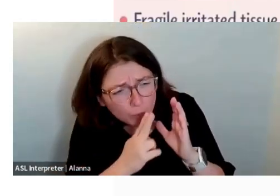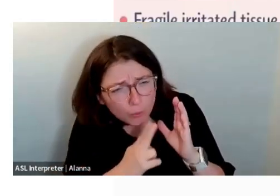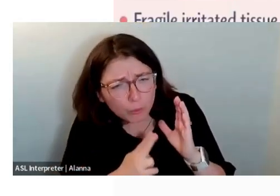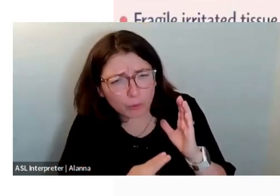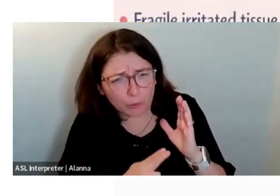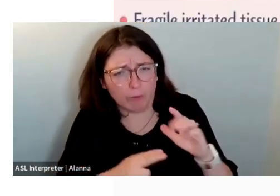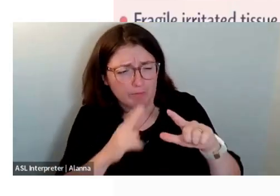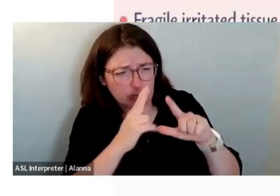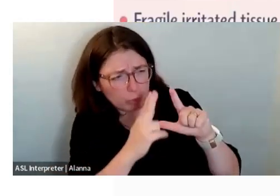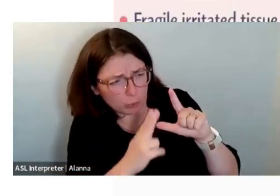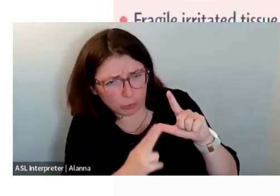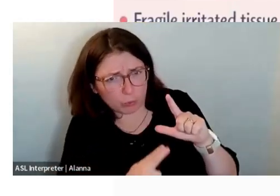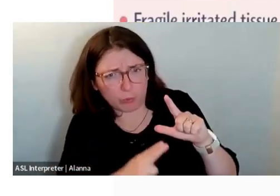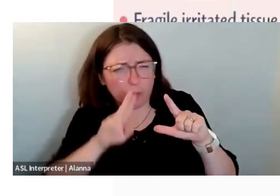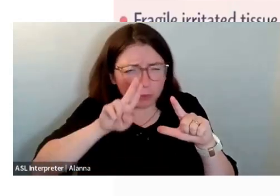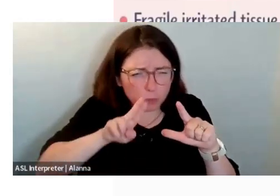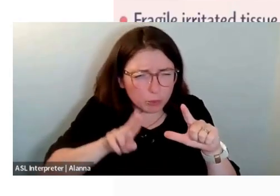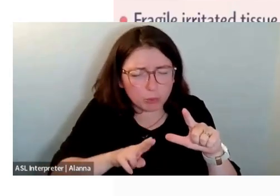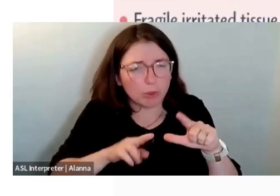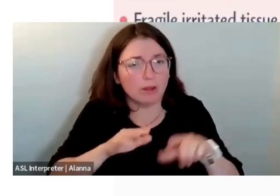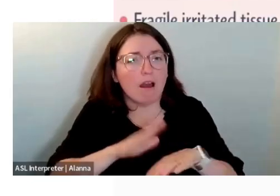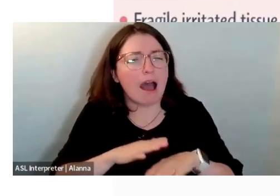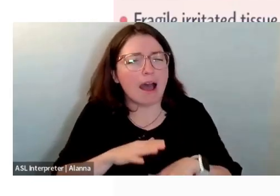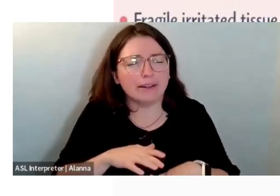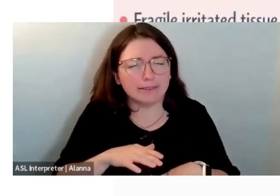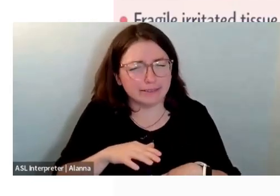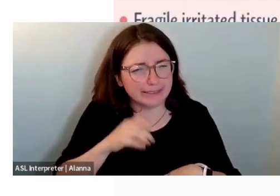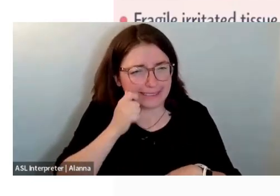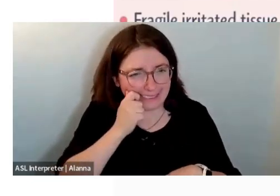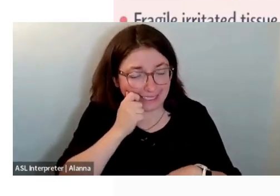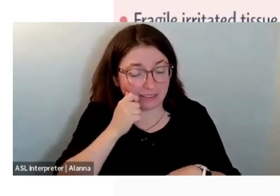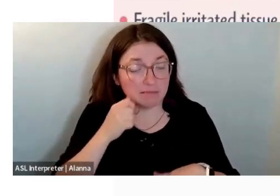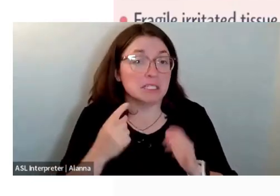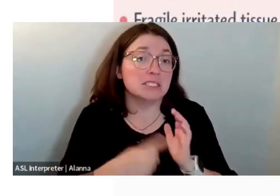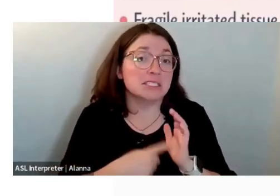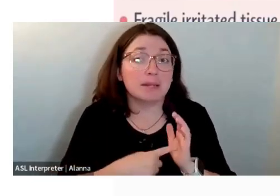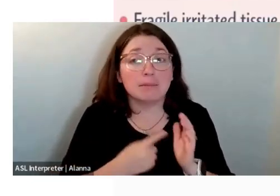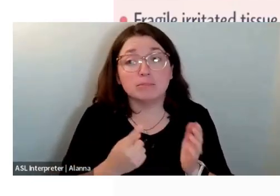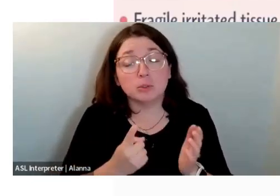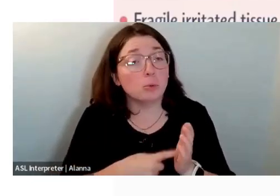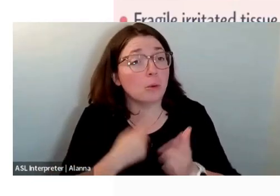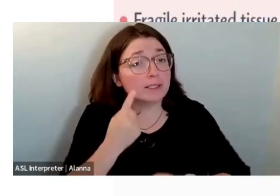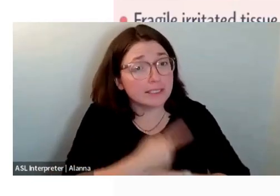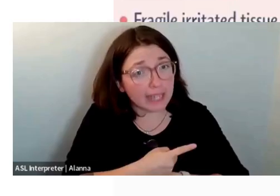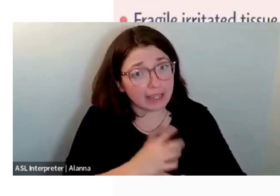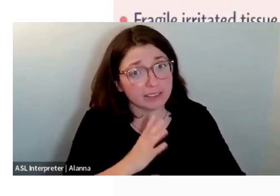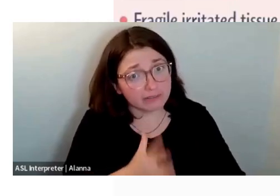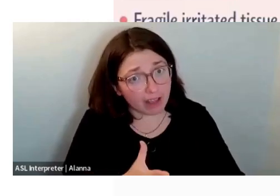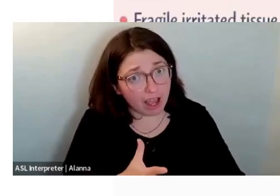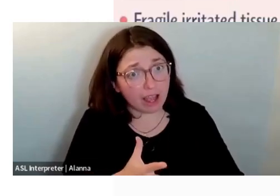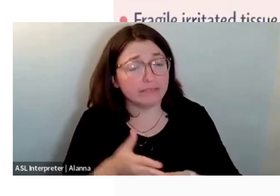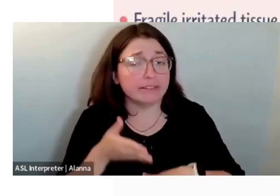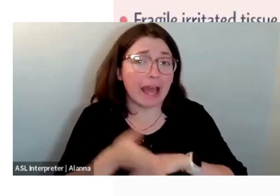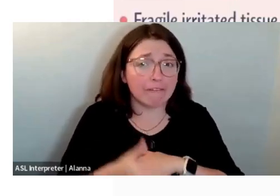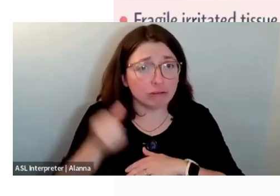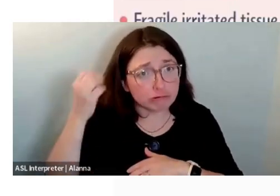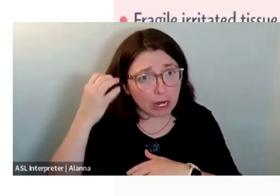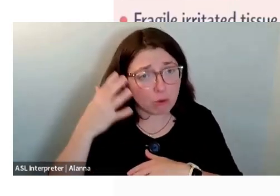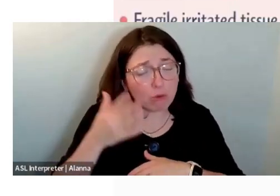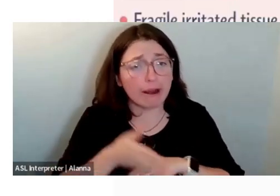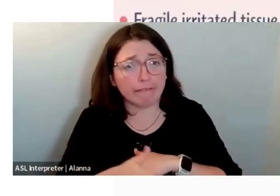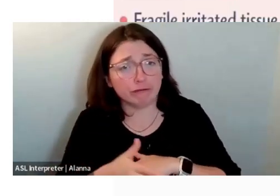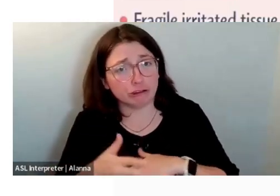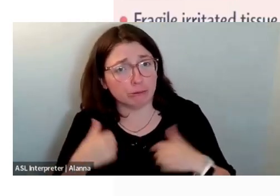vulva. Sometimes just once a day is fine after bathing. Sometimes after every time you go to